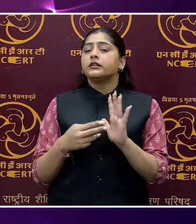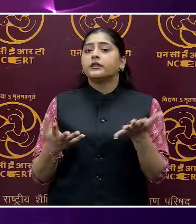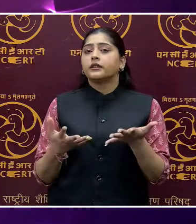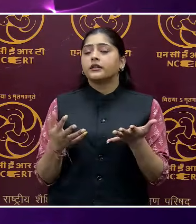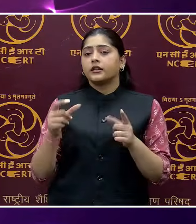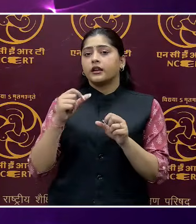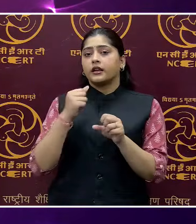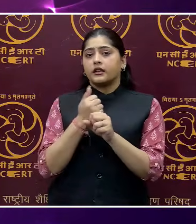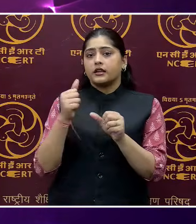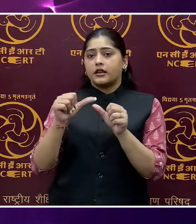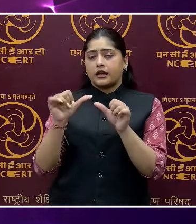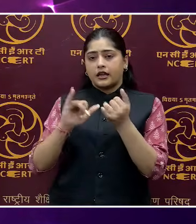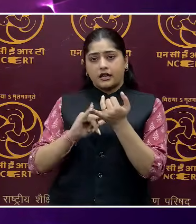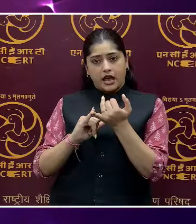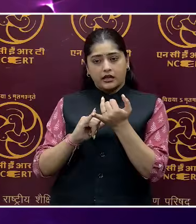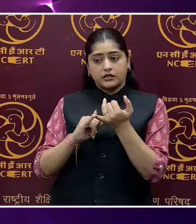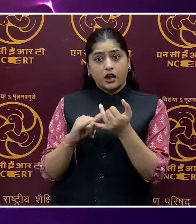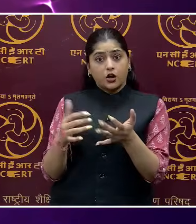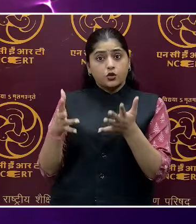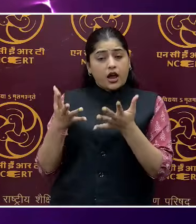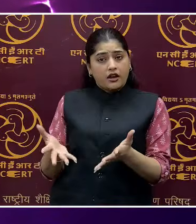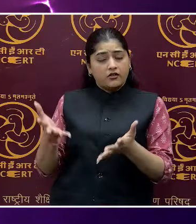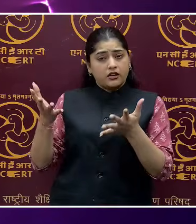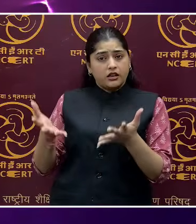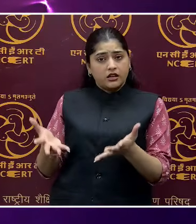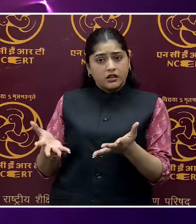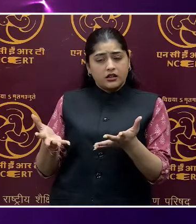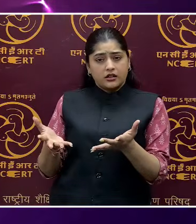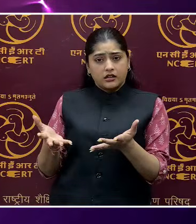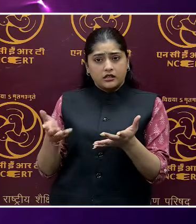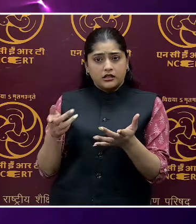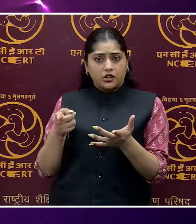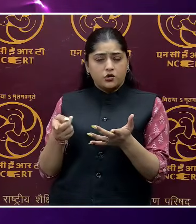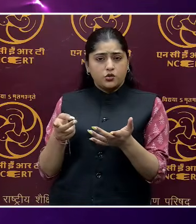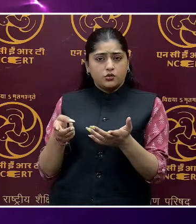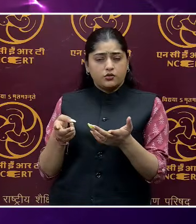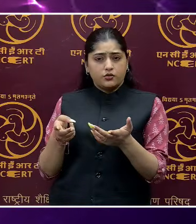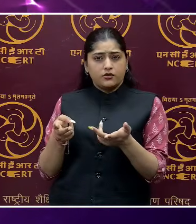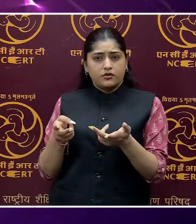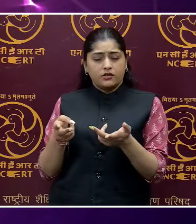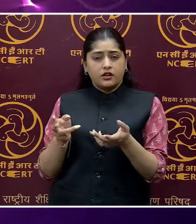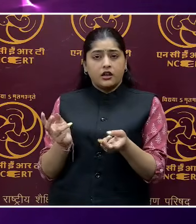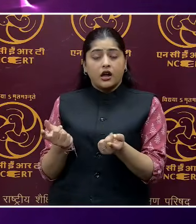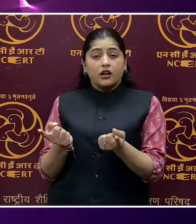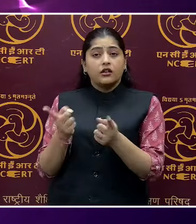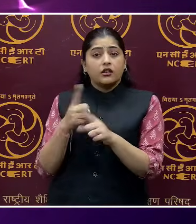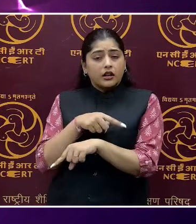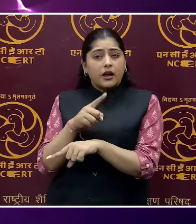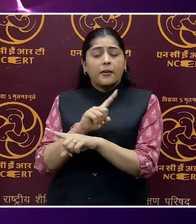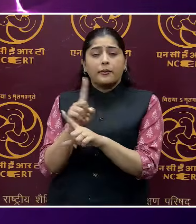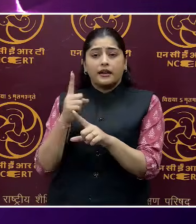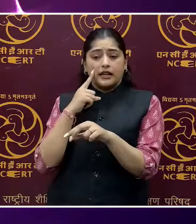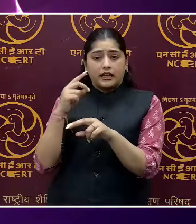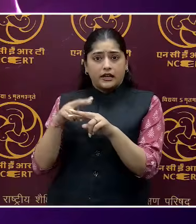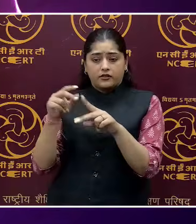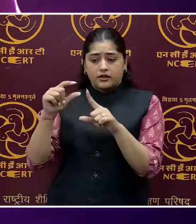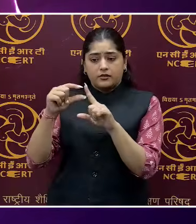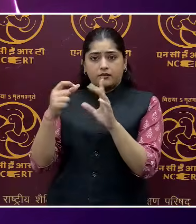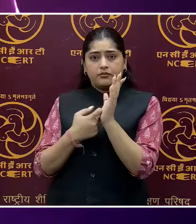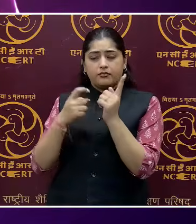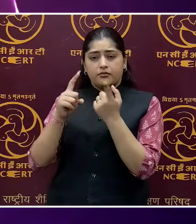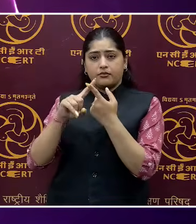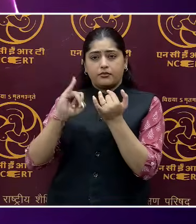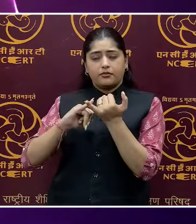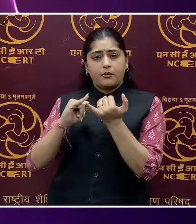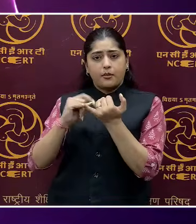volume of a given amount of gas is inversely proportional to its pressure when temperature remains